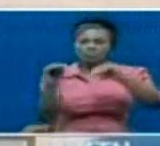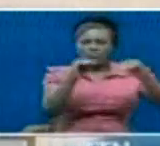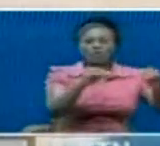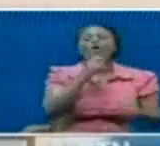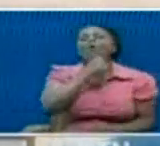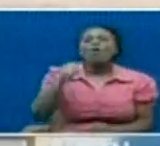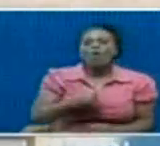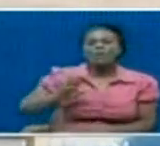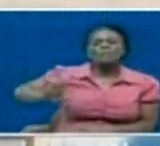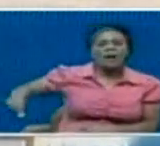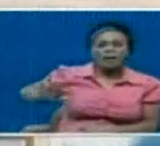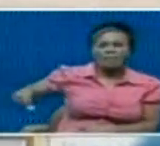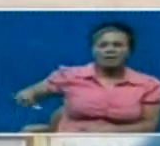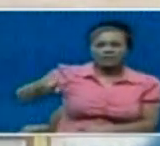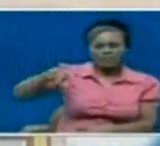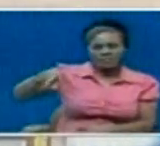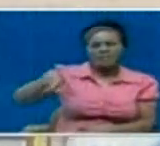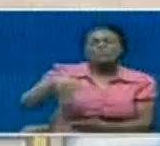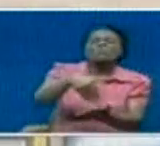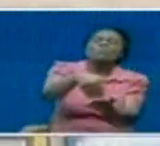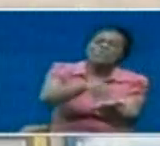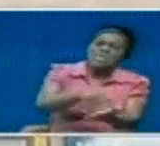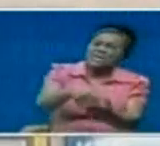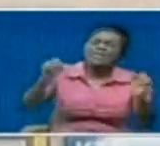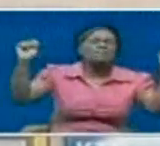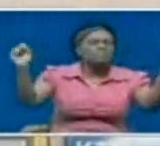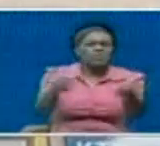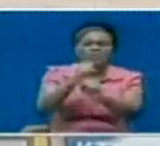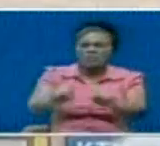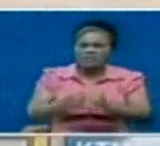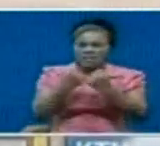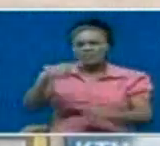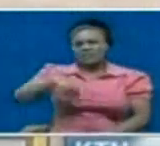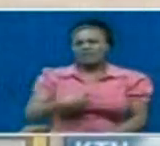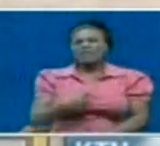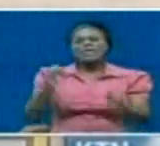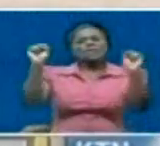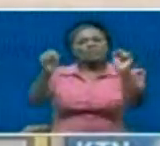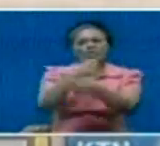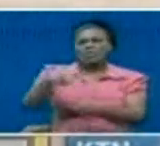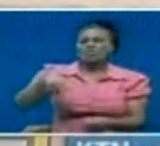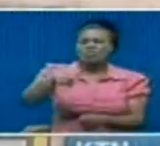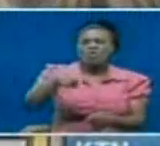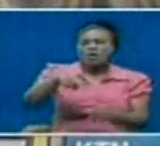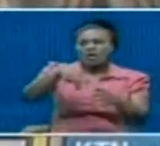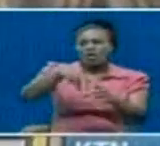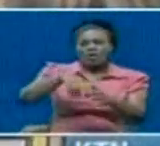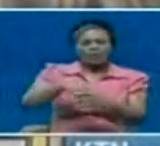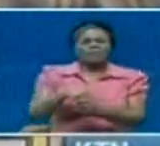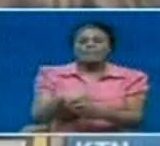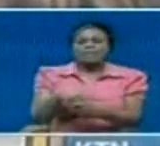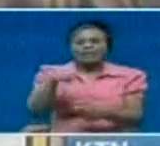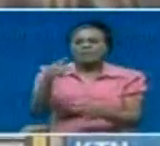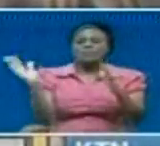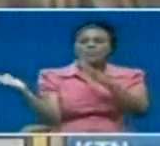old remain behind, too fragile, too weak to save themselves. They can only walk to get out of their houses. The